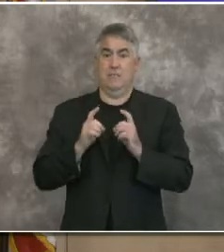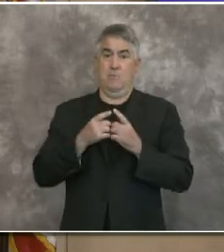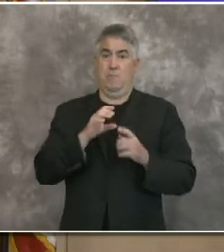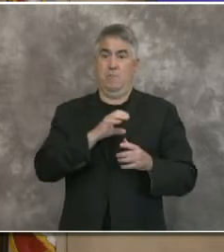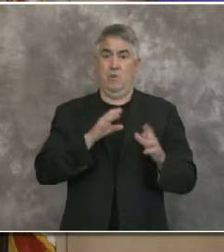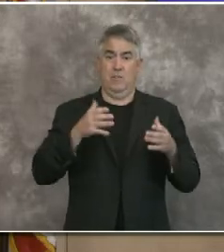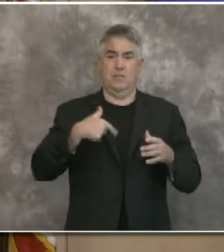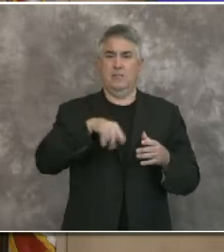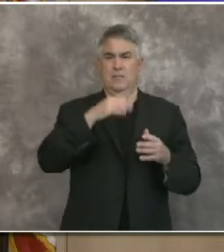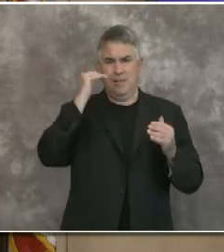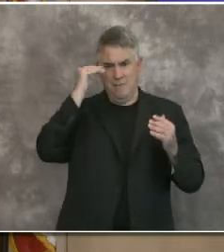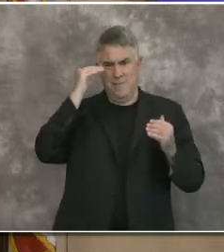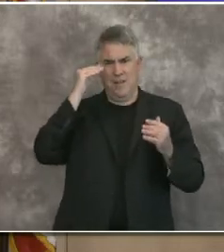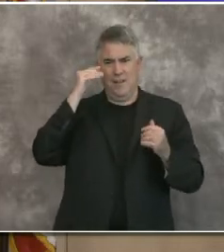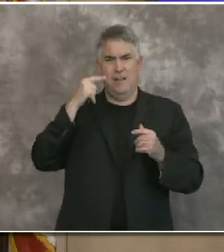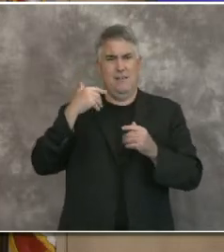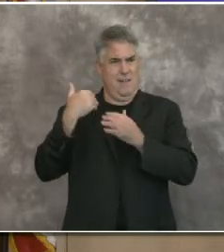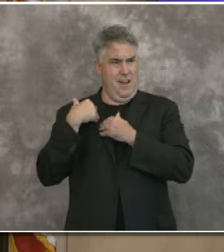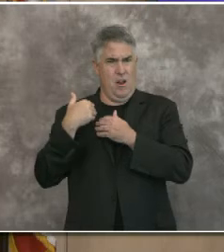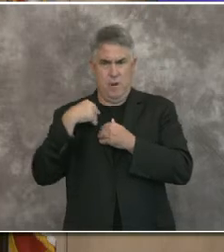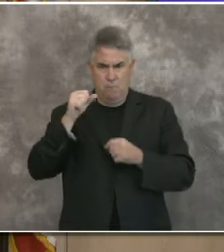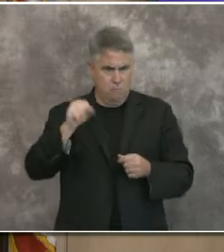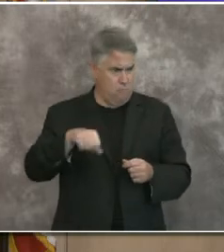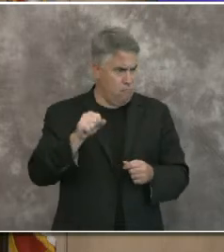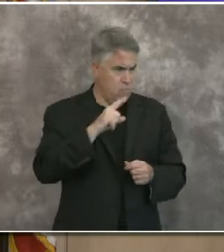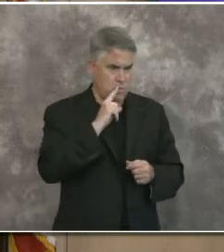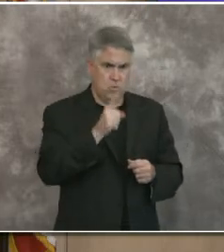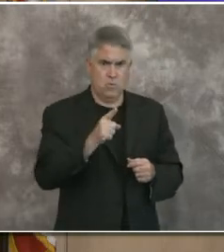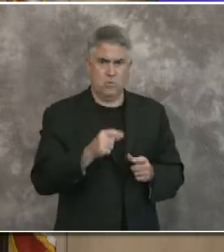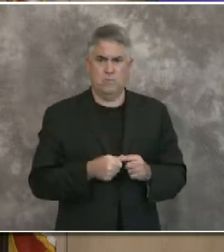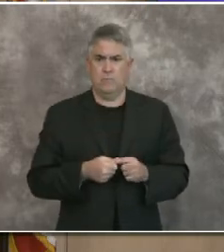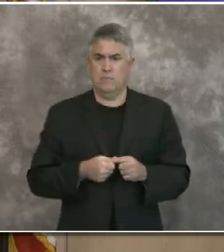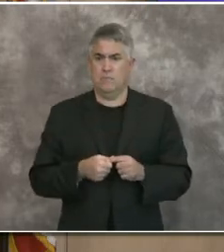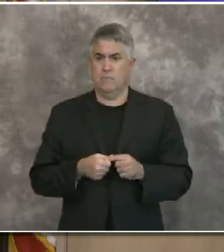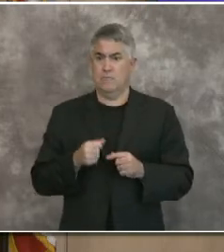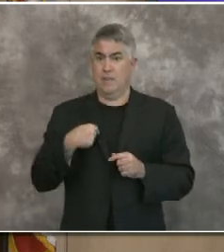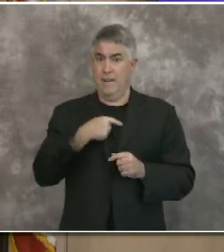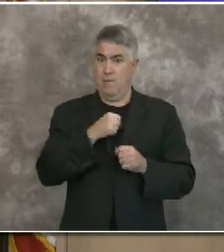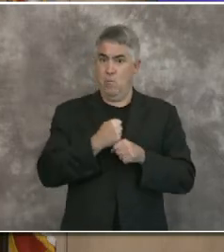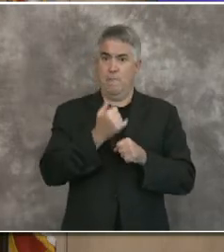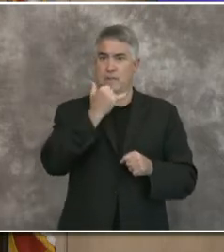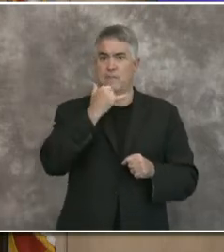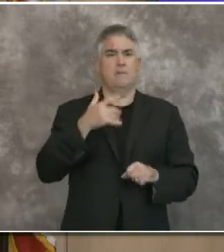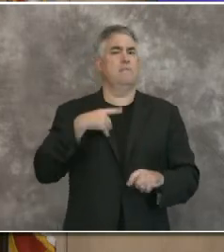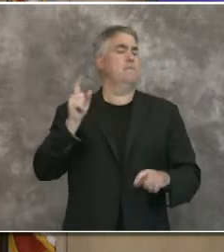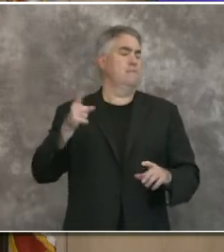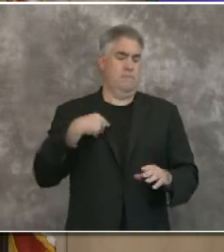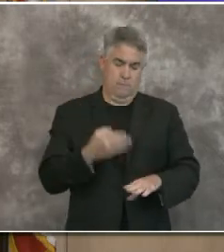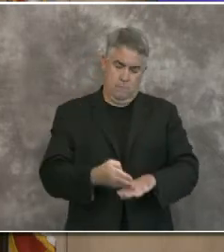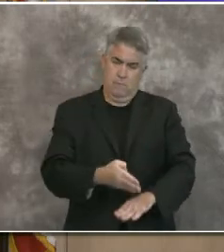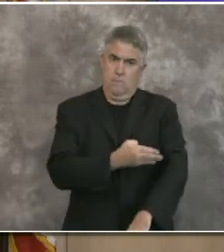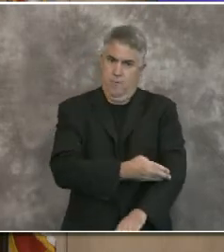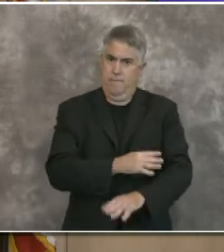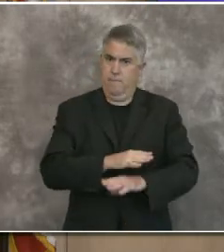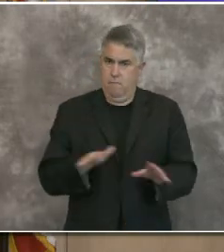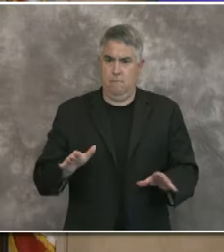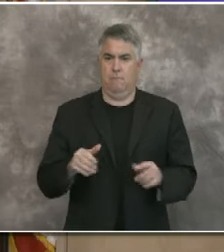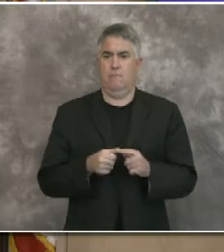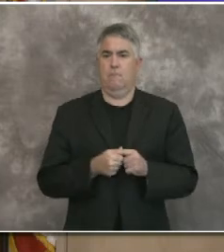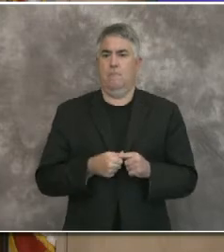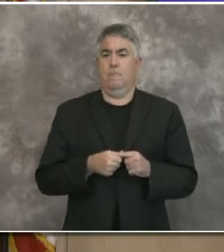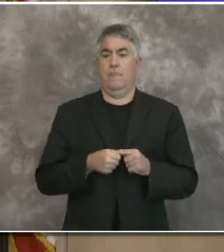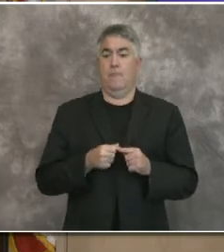held accountable. That's understandable. And if we're making mistakes, we can always improve. But that's where we are, and that's where I want to